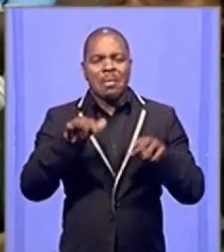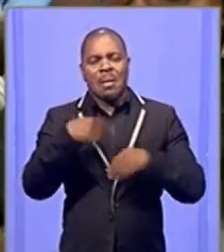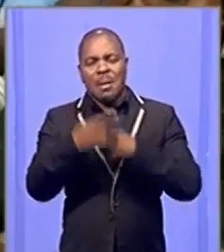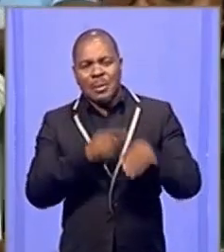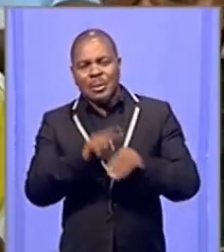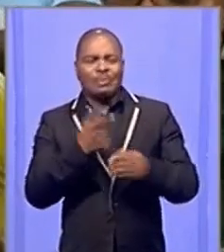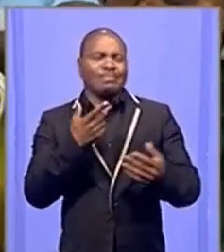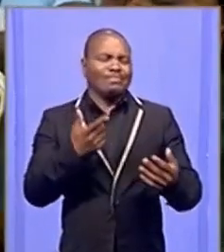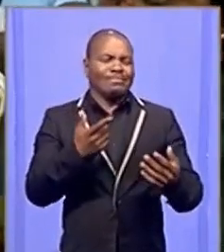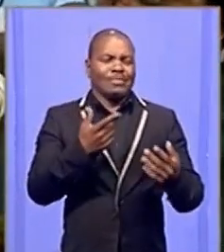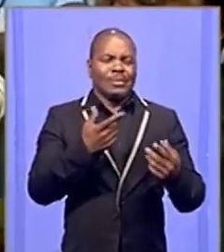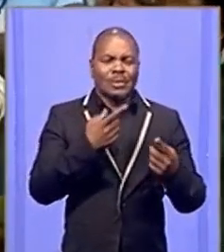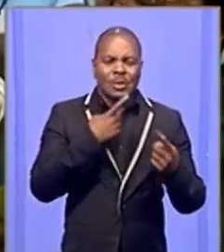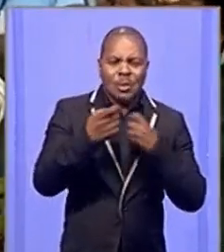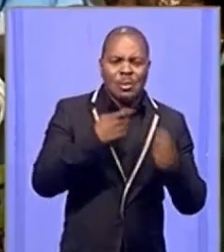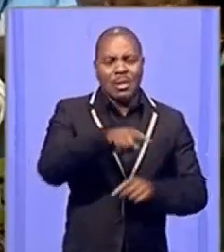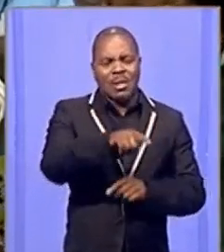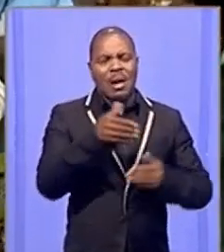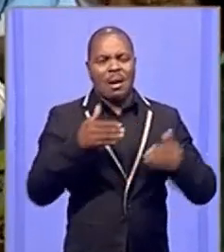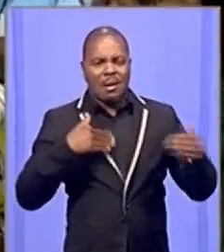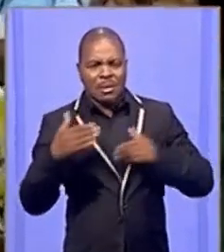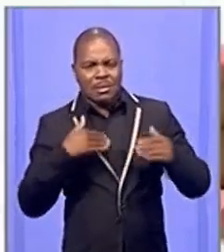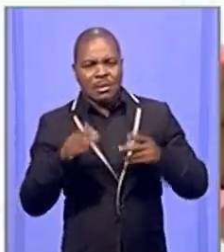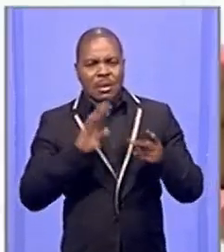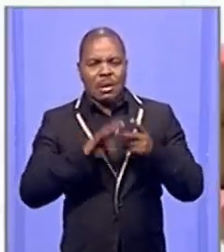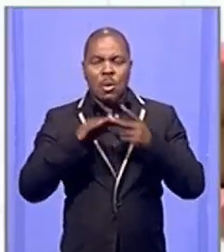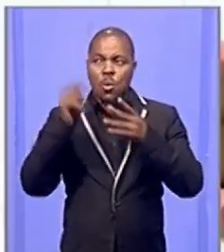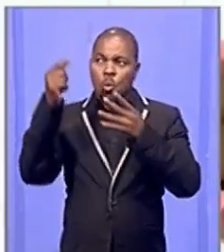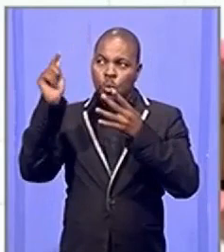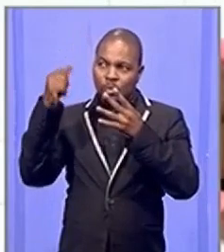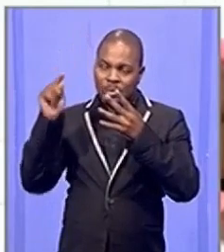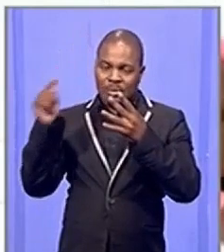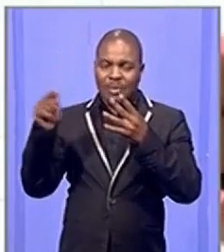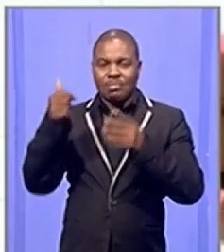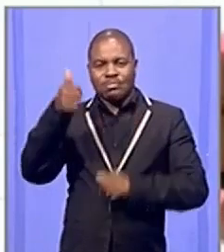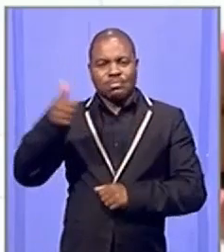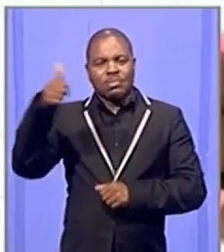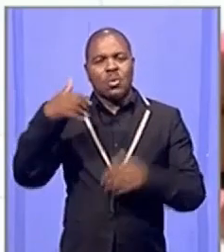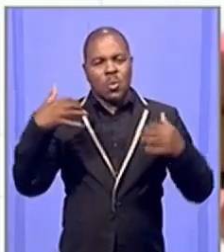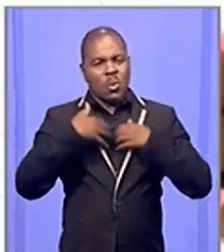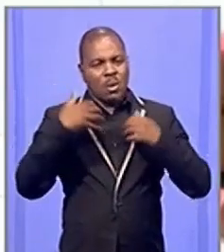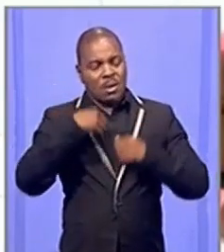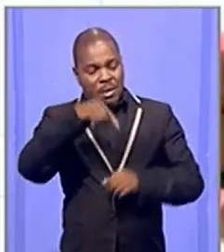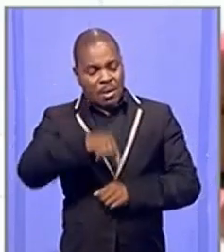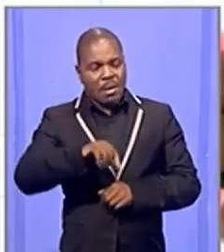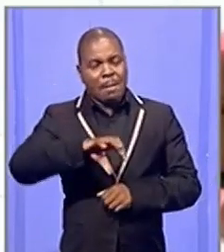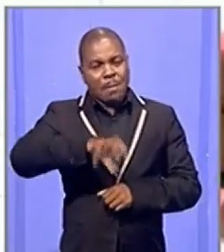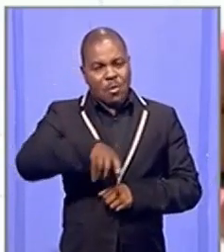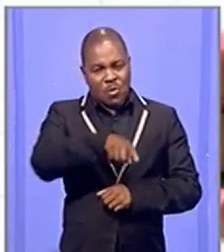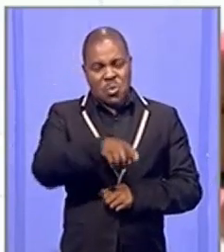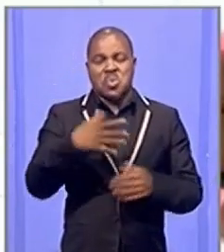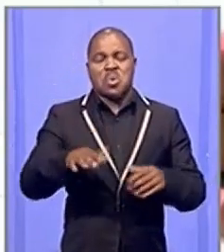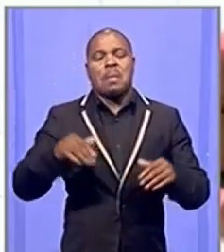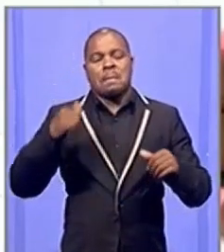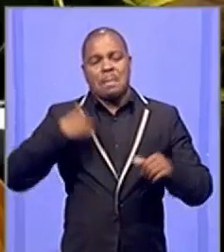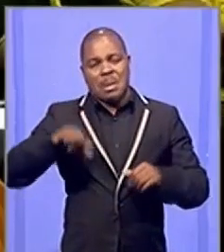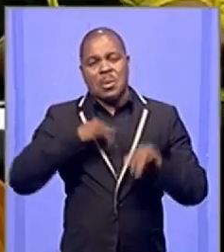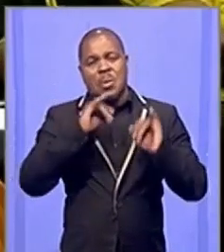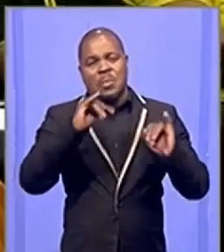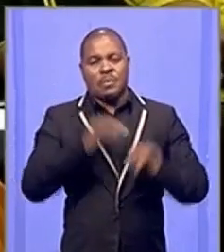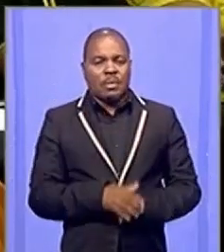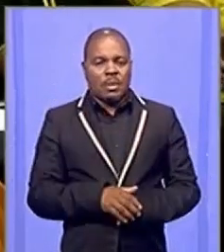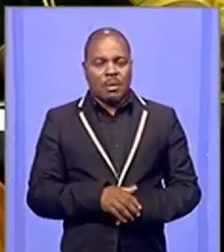bomasepala. Moruni kakaretso le ene o tlhagisitse matshwenyego a gagwe ka mathata a bomasepala mo provinsing. Lekoko la ANC